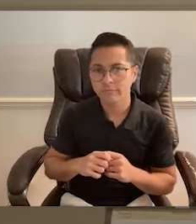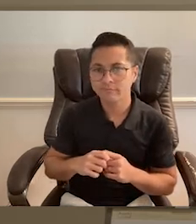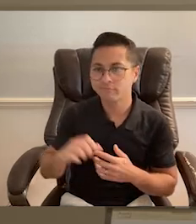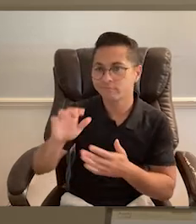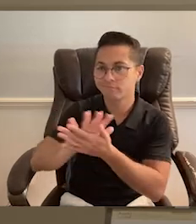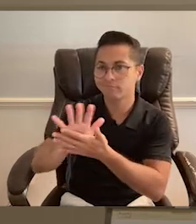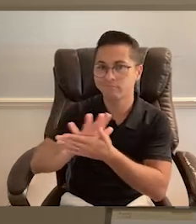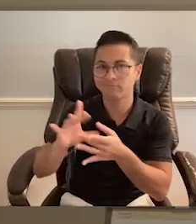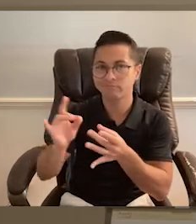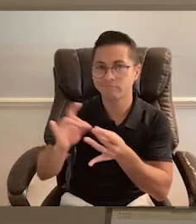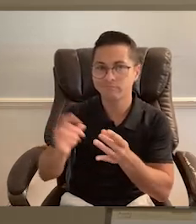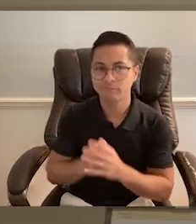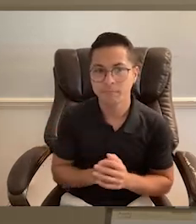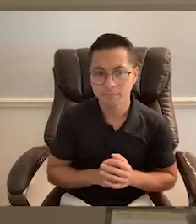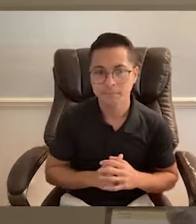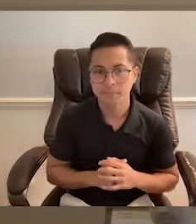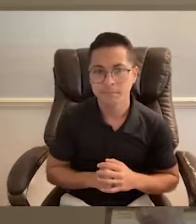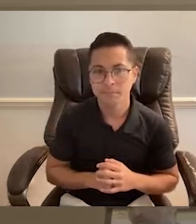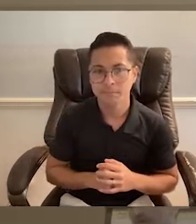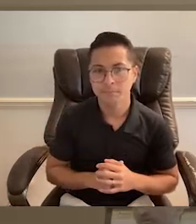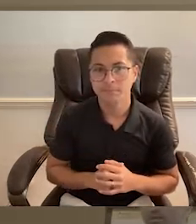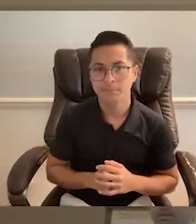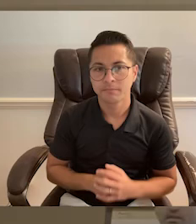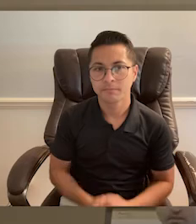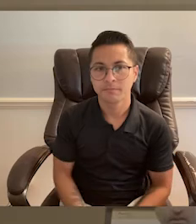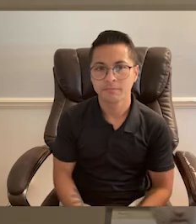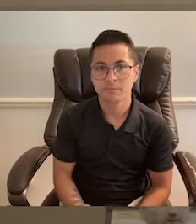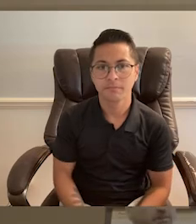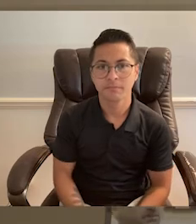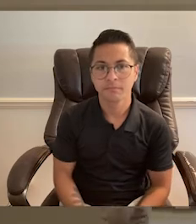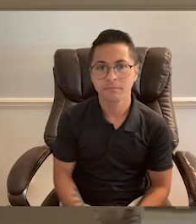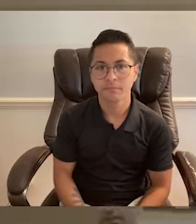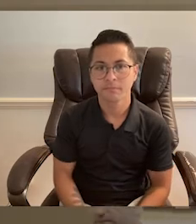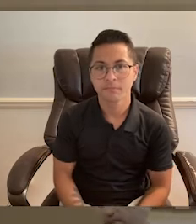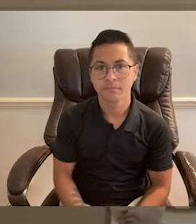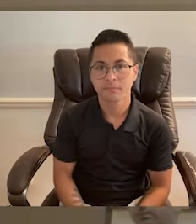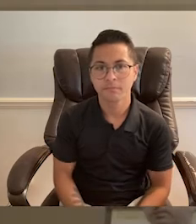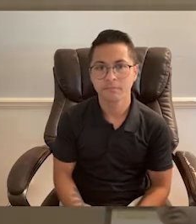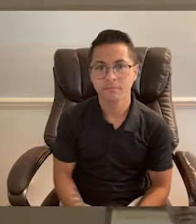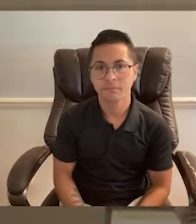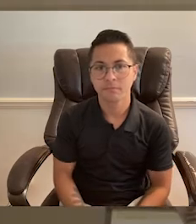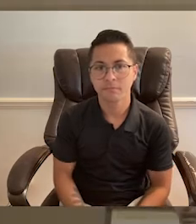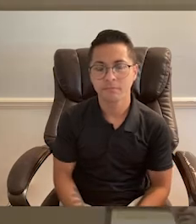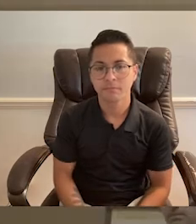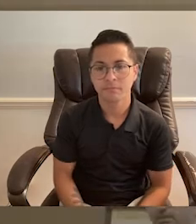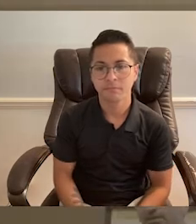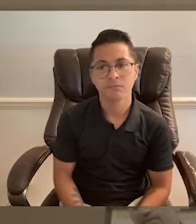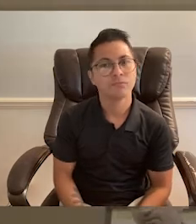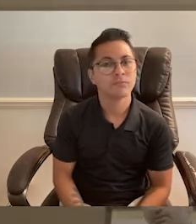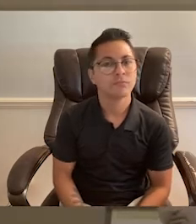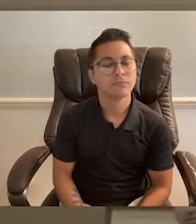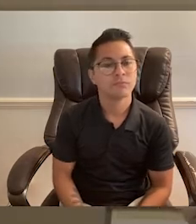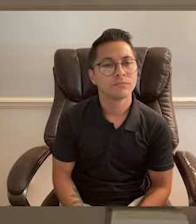the computer look at these, analyze these, and take so much time, there are a lot of people that are willing to help. Maybe a friend, maybe